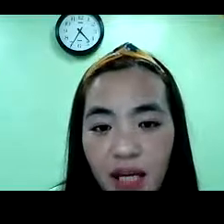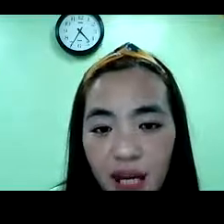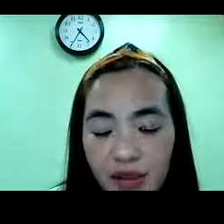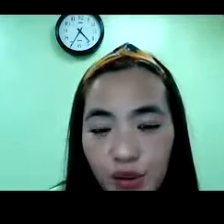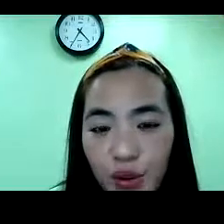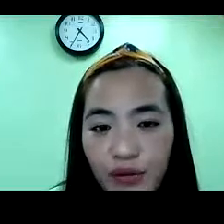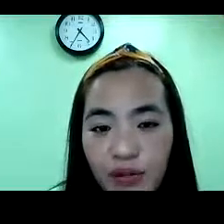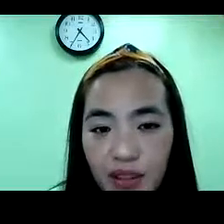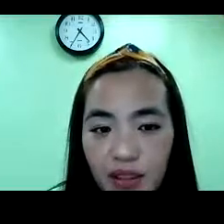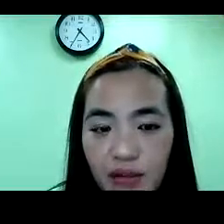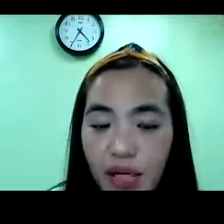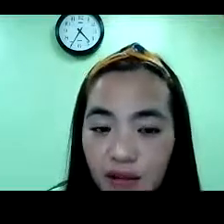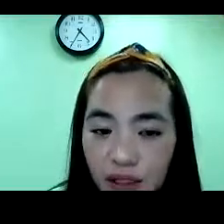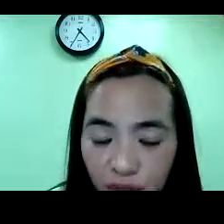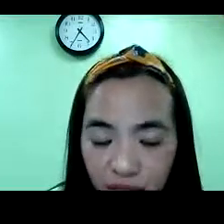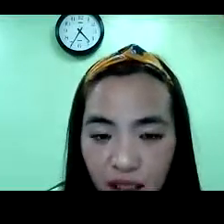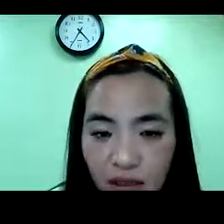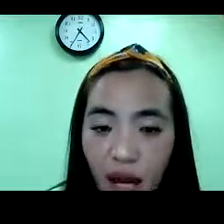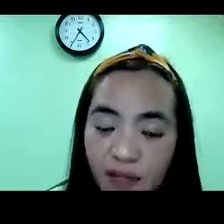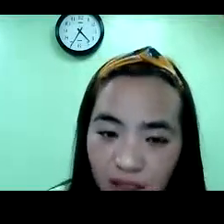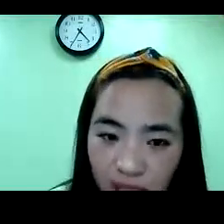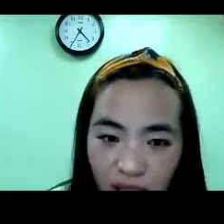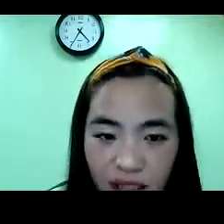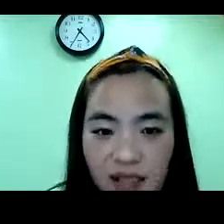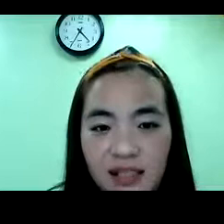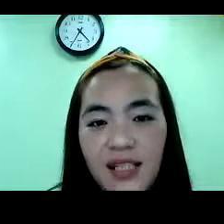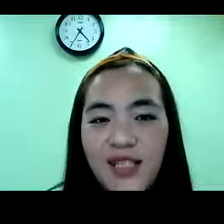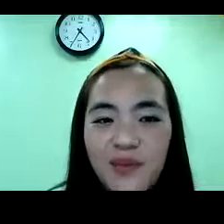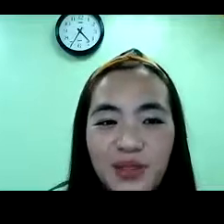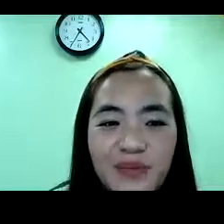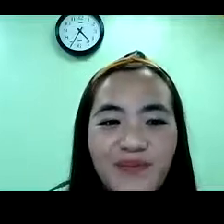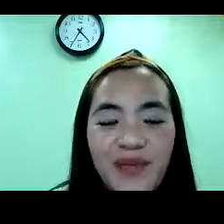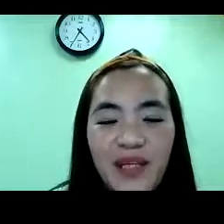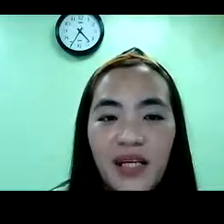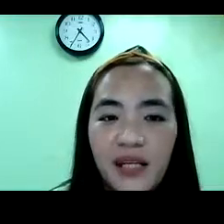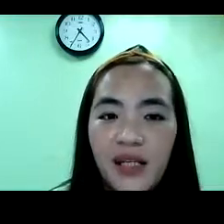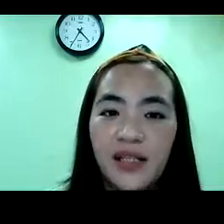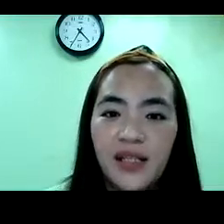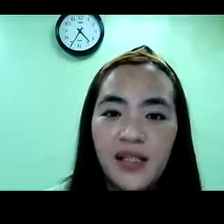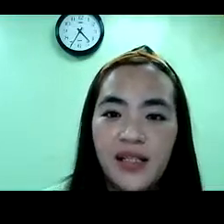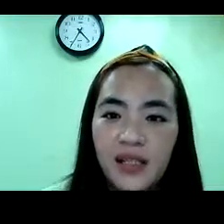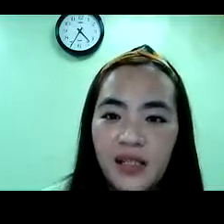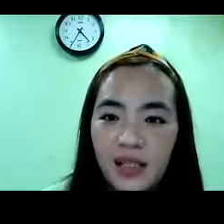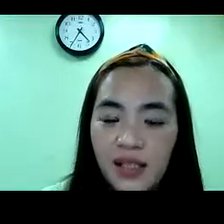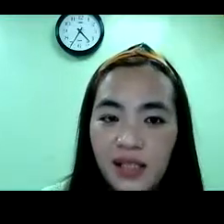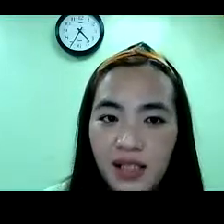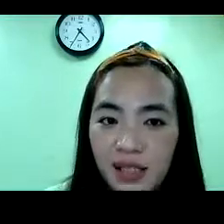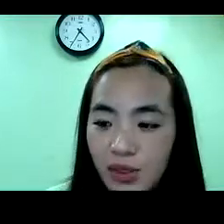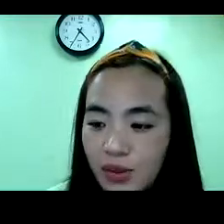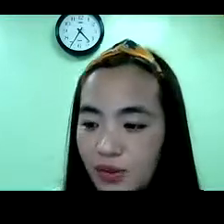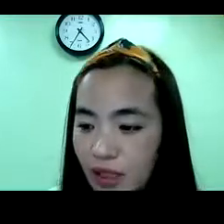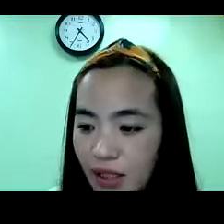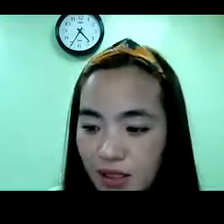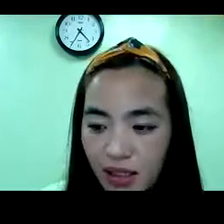after the end of the, or after the weekend or after the holidays. Ayan po. Okay.